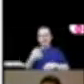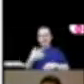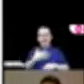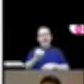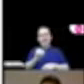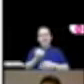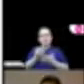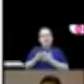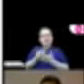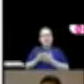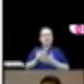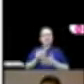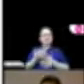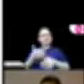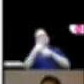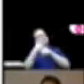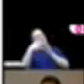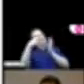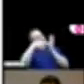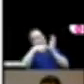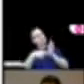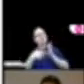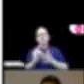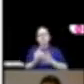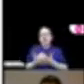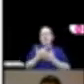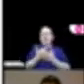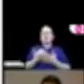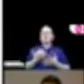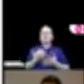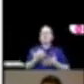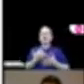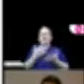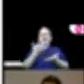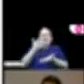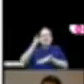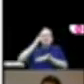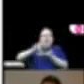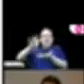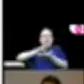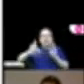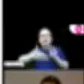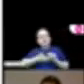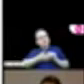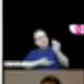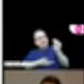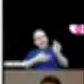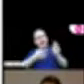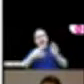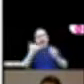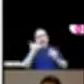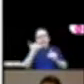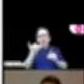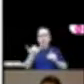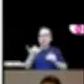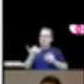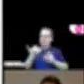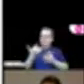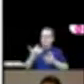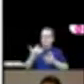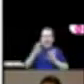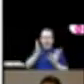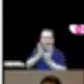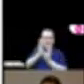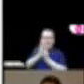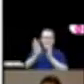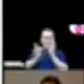on your phones, what would you do? If you don't have tablets, if you don't have any access to the internet, they wouldn't be here, they